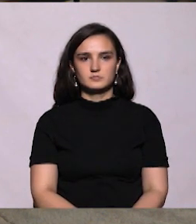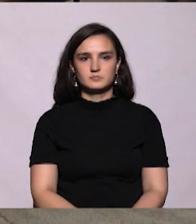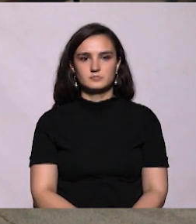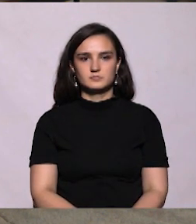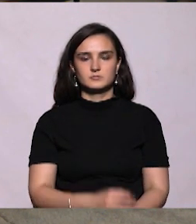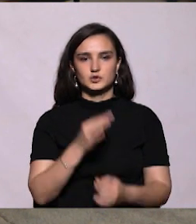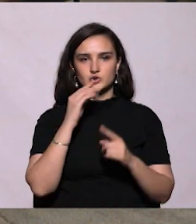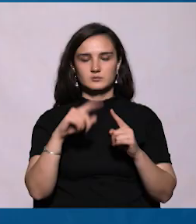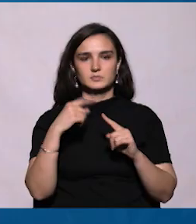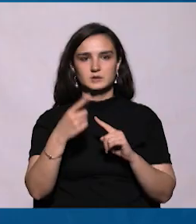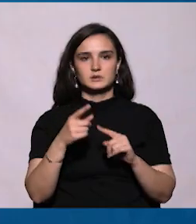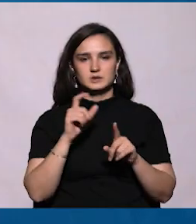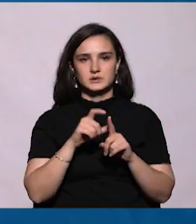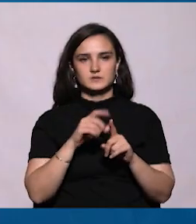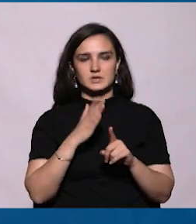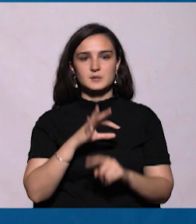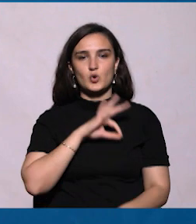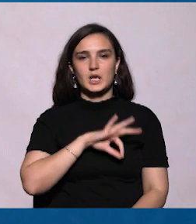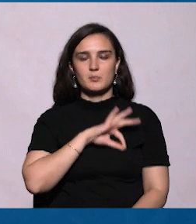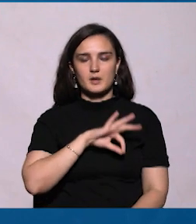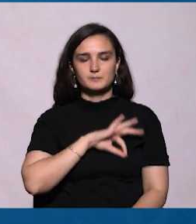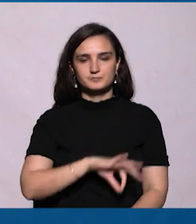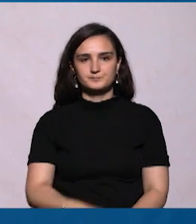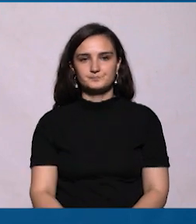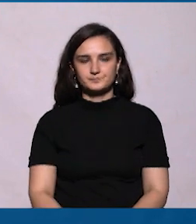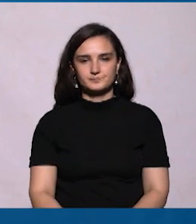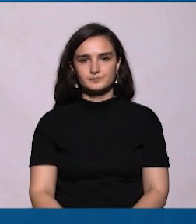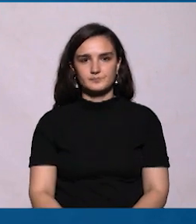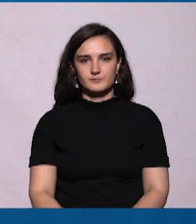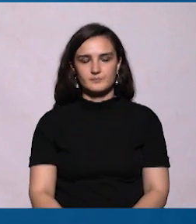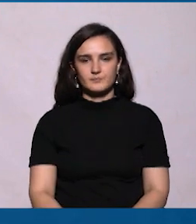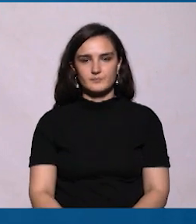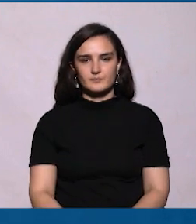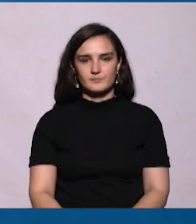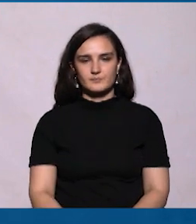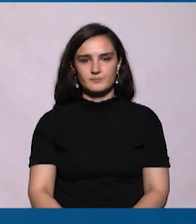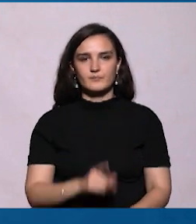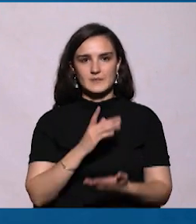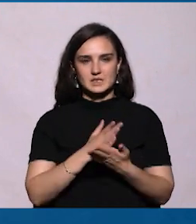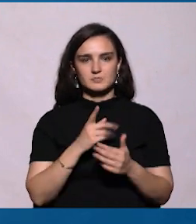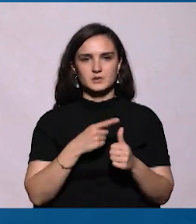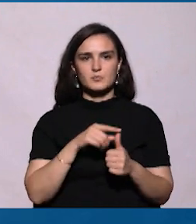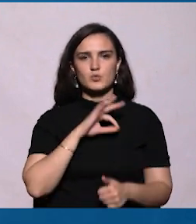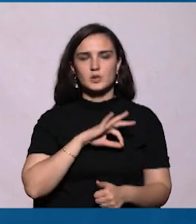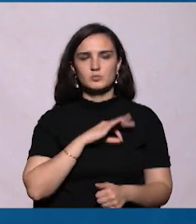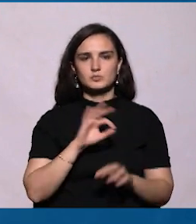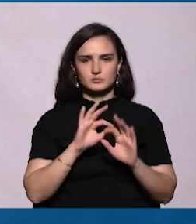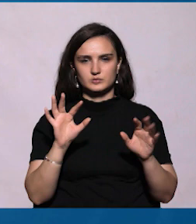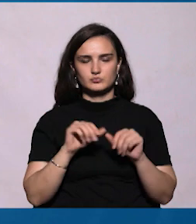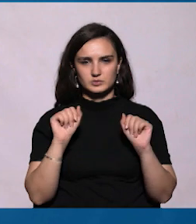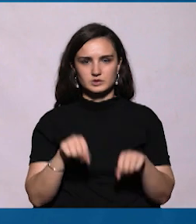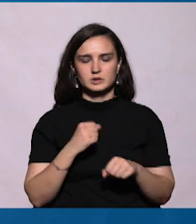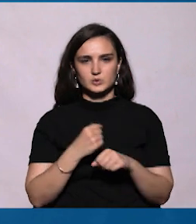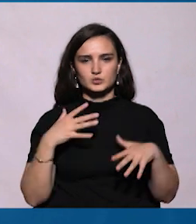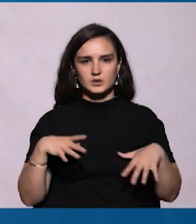Our next word is profit, and it is a noun. Miss Sophie, can you tell us the definition of profit